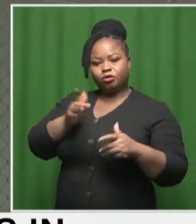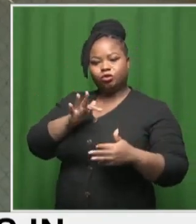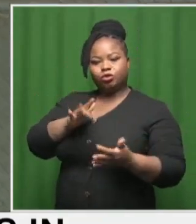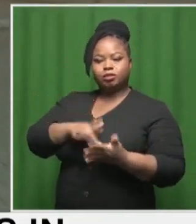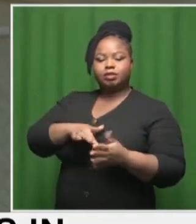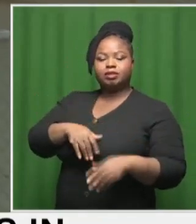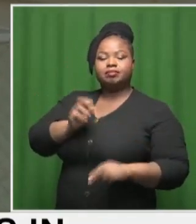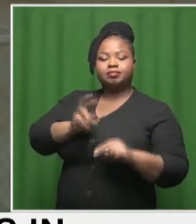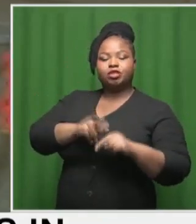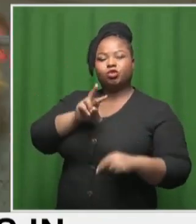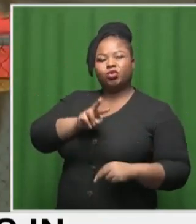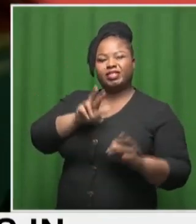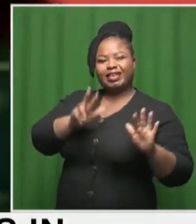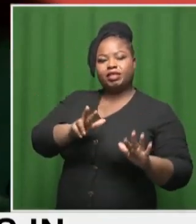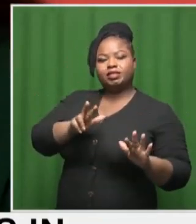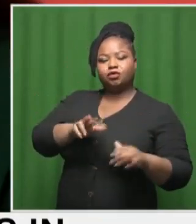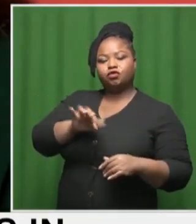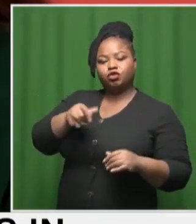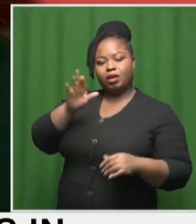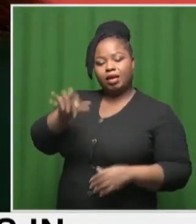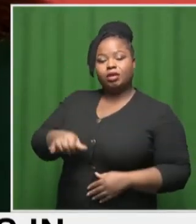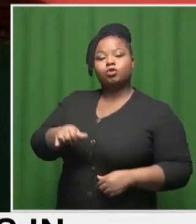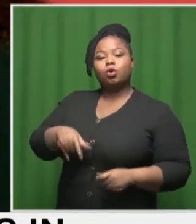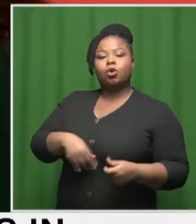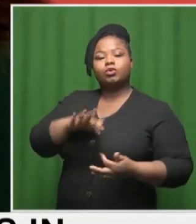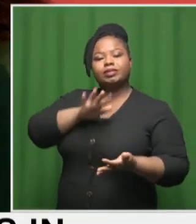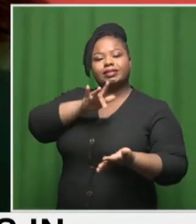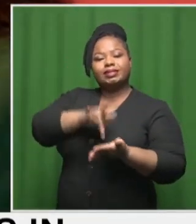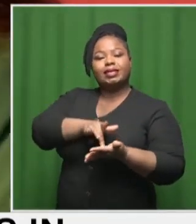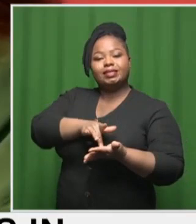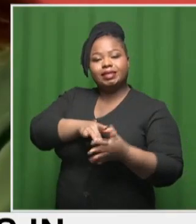on the 28th of July. And I think when we play Wales,